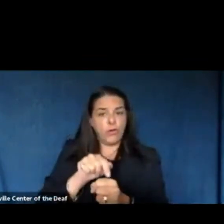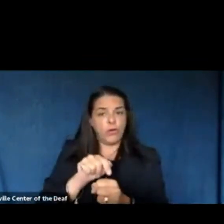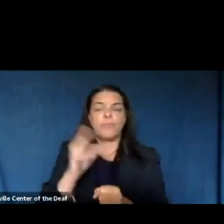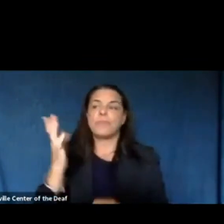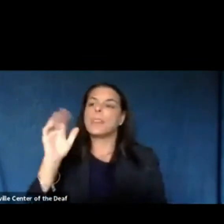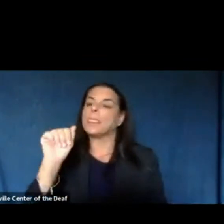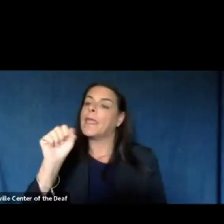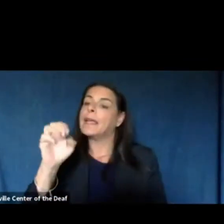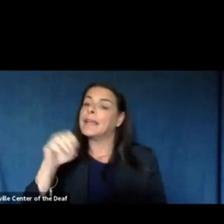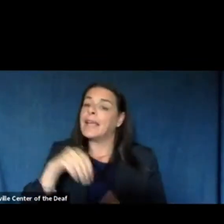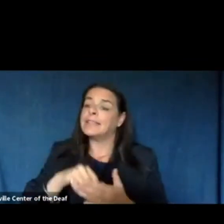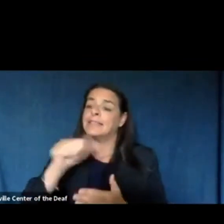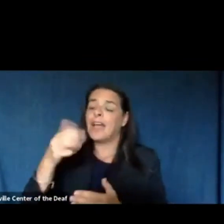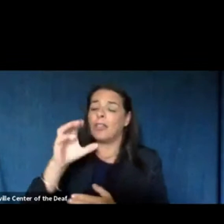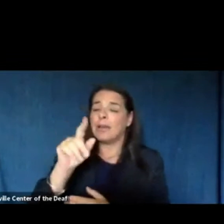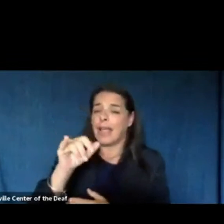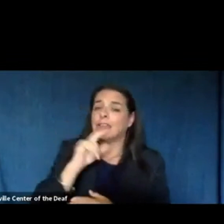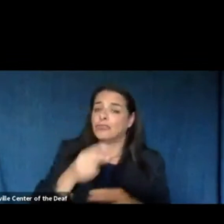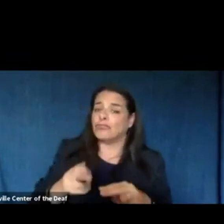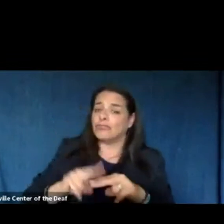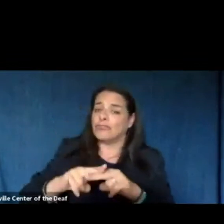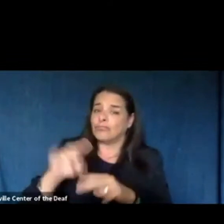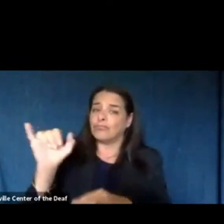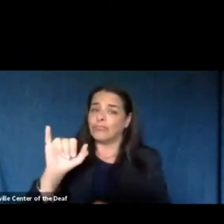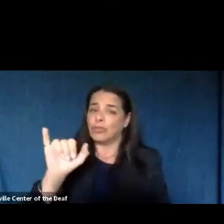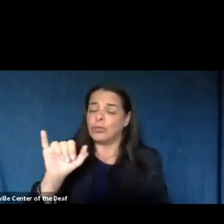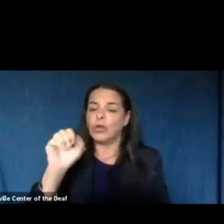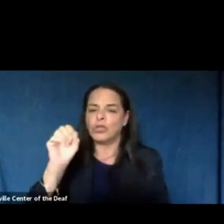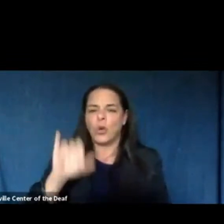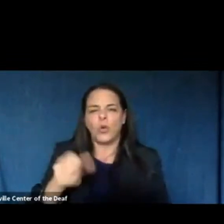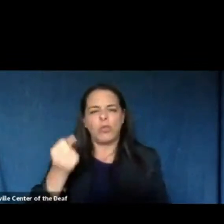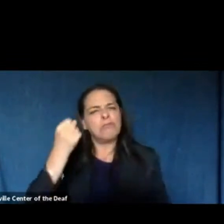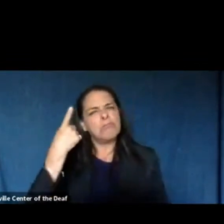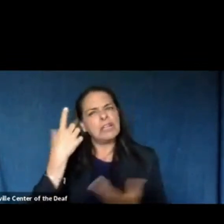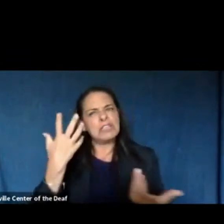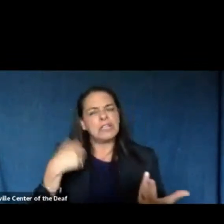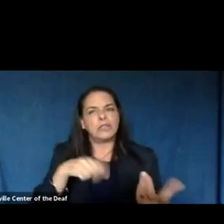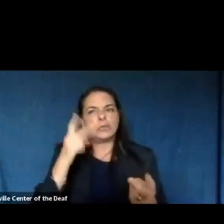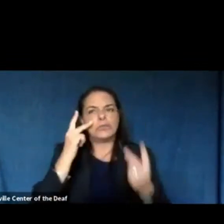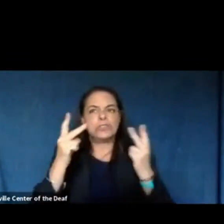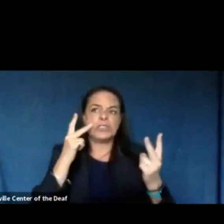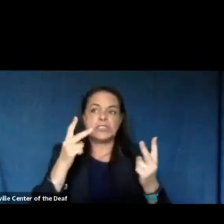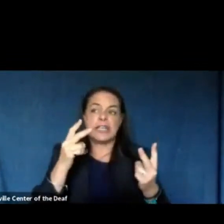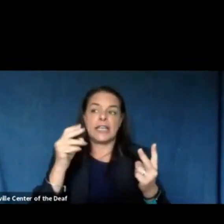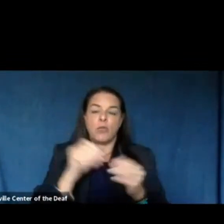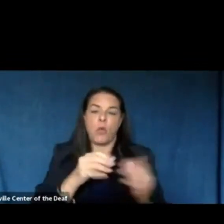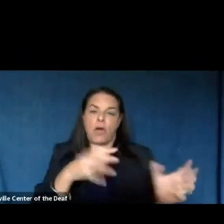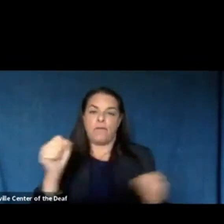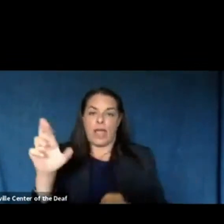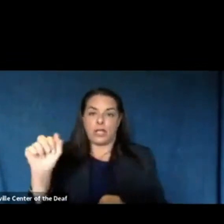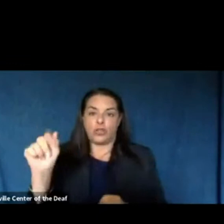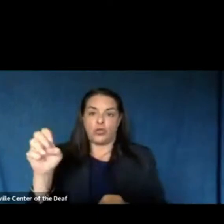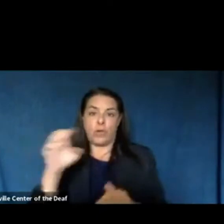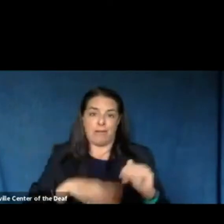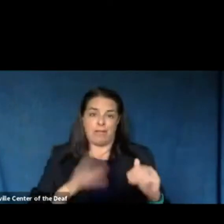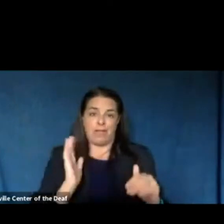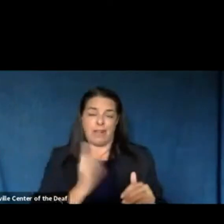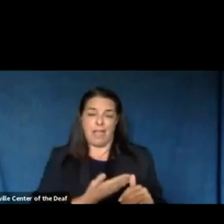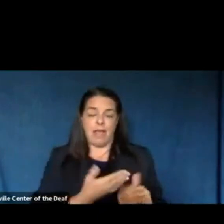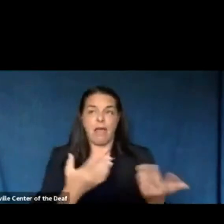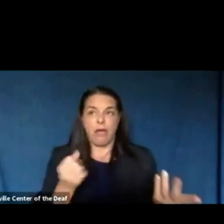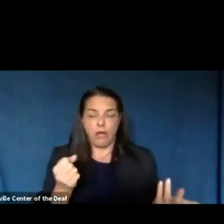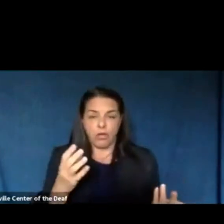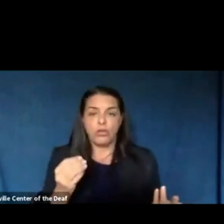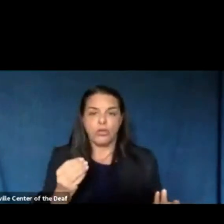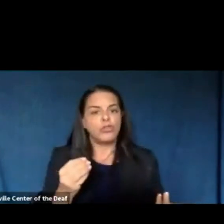rising in the surrounding counties. And so it kind of makes sense that we're seeing at a rate higher than ours even. And so